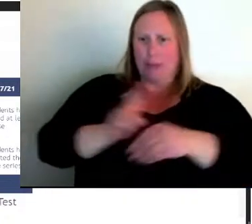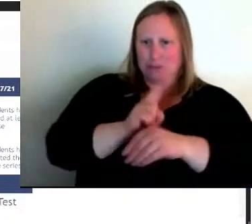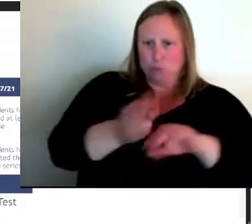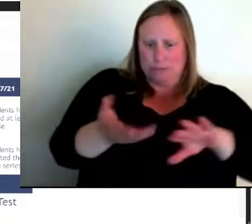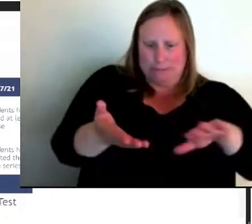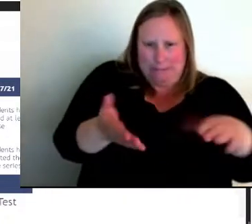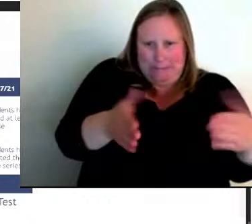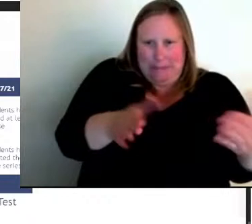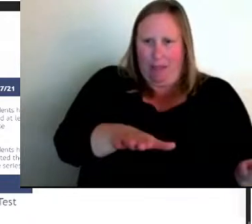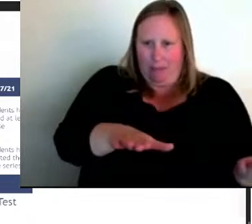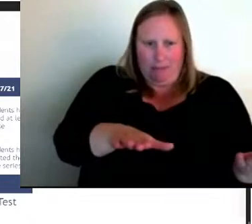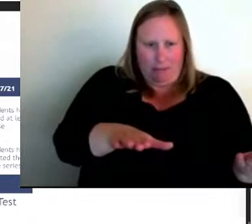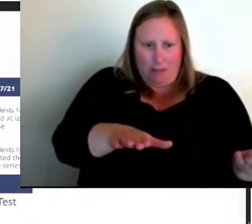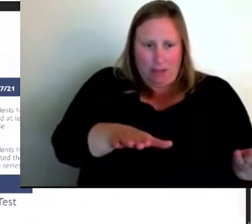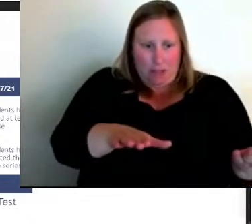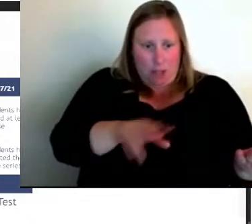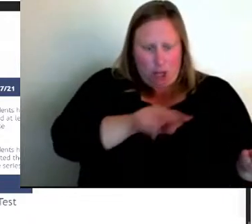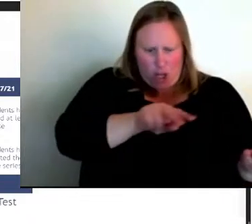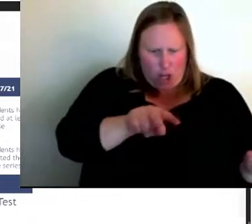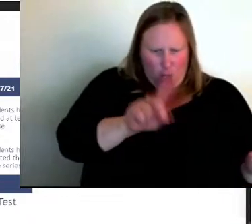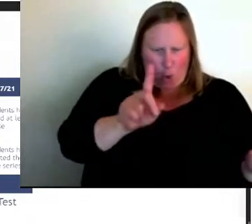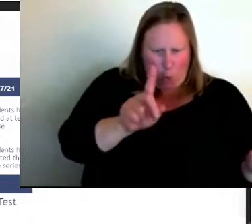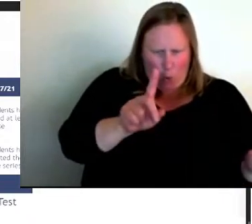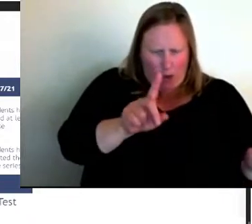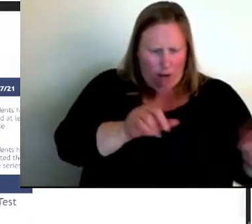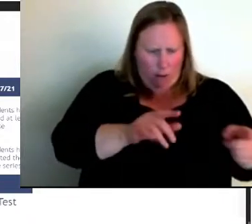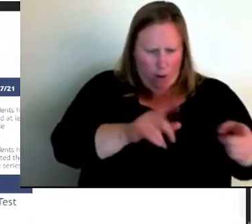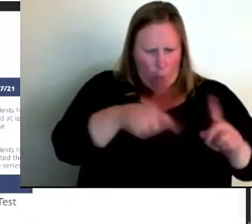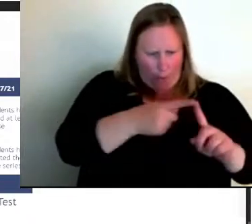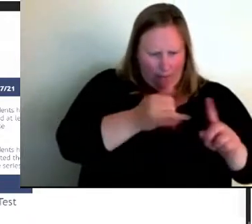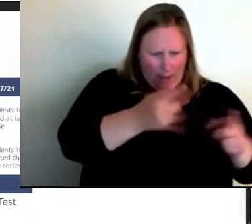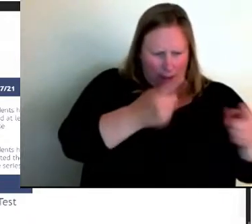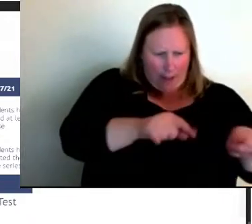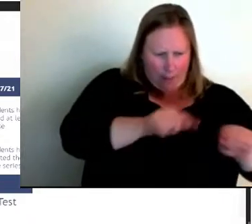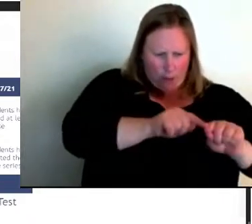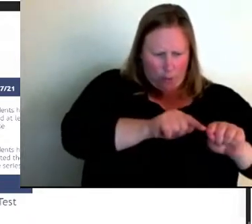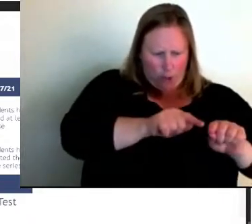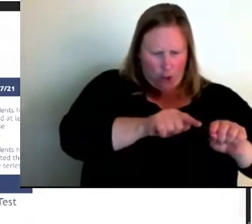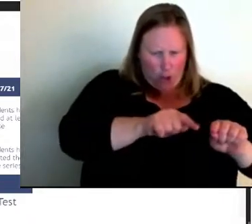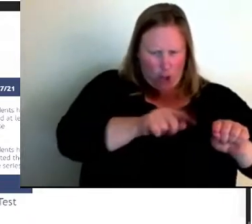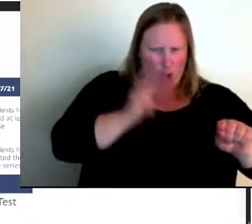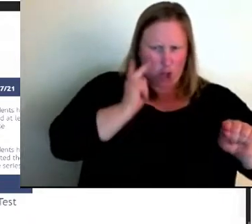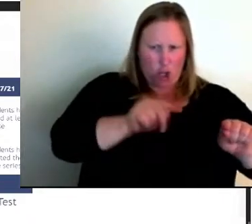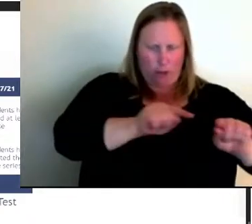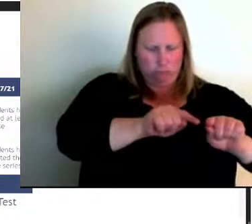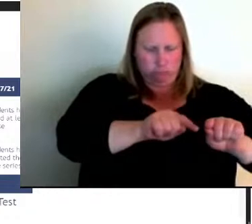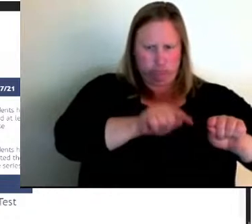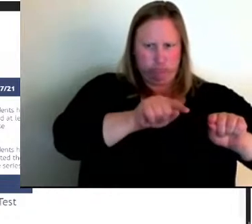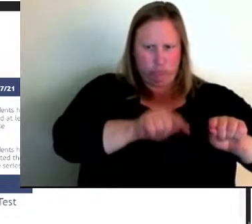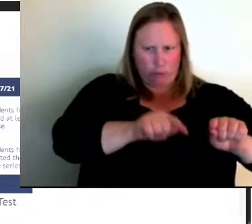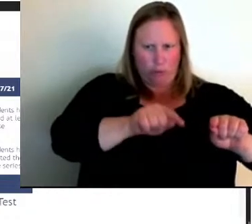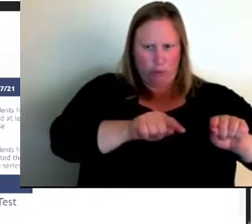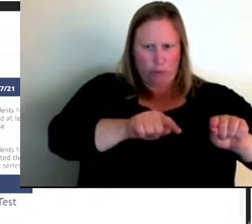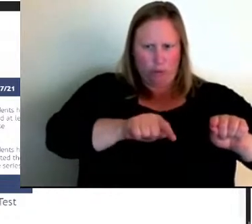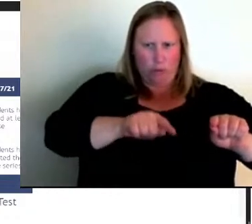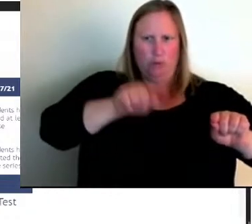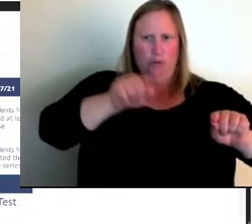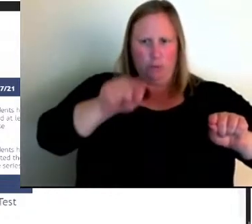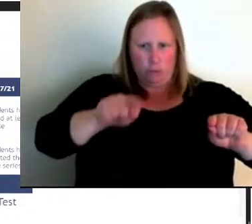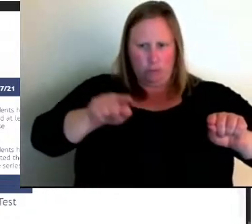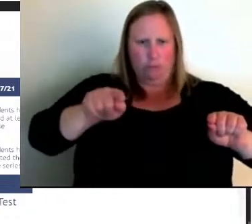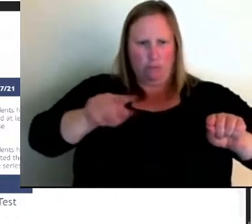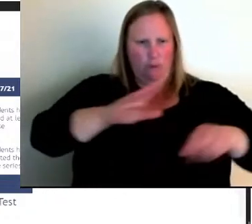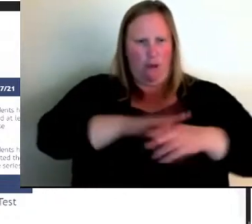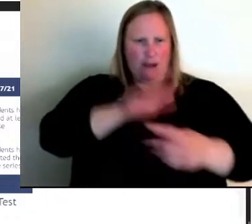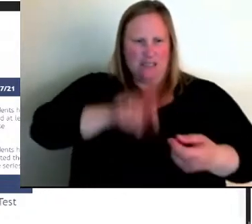most accurate way to look at where those deaths really happened. So as you hover over, you'll see the number of deaths that occurred on a